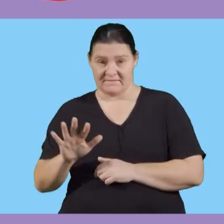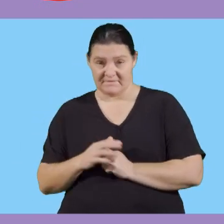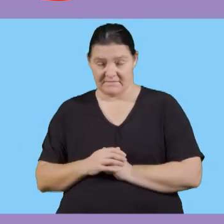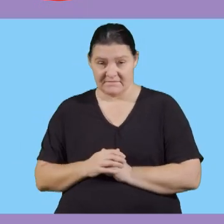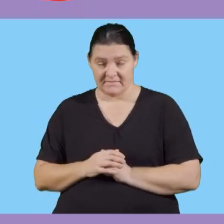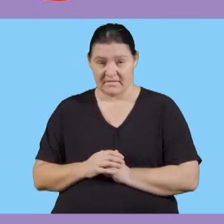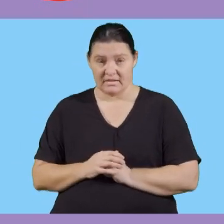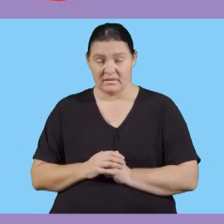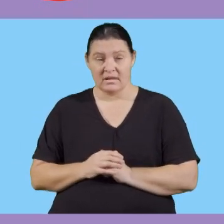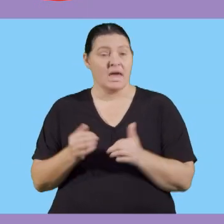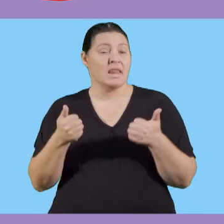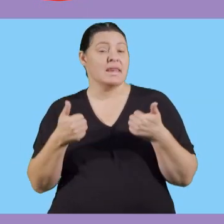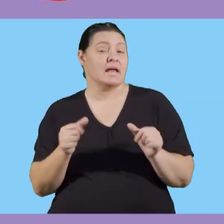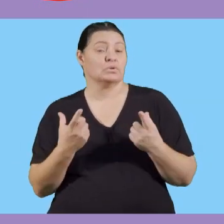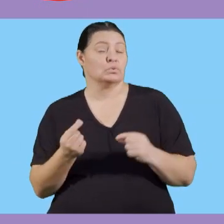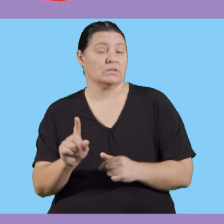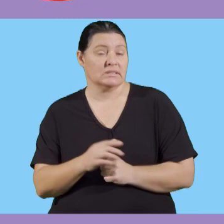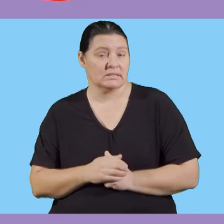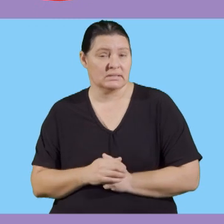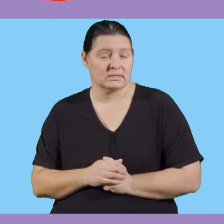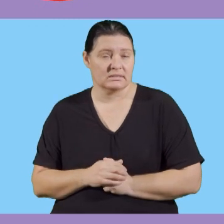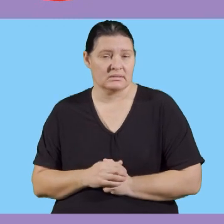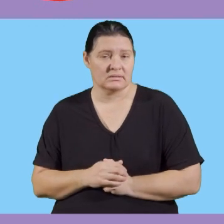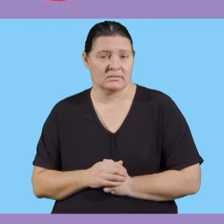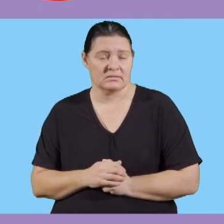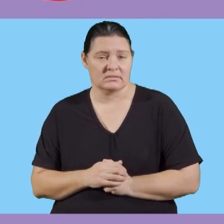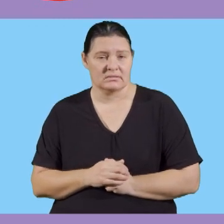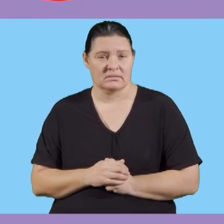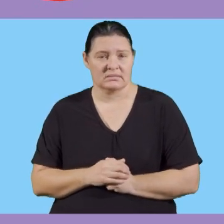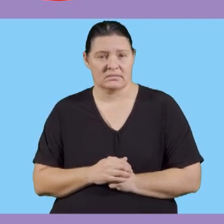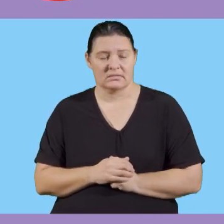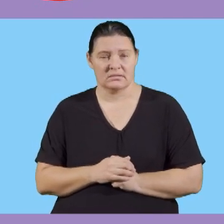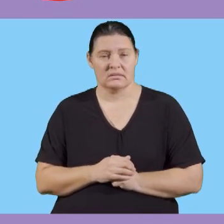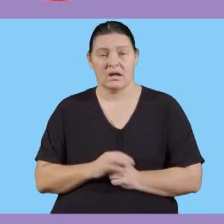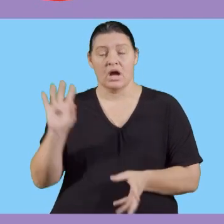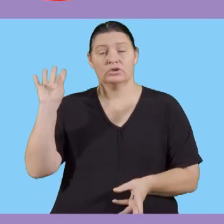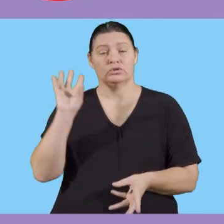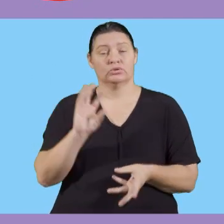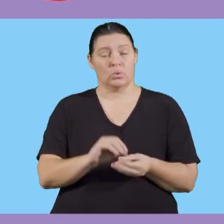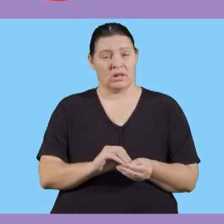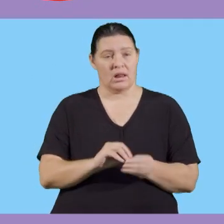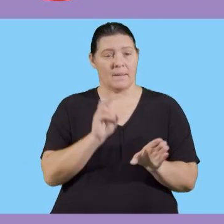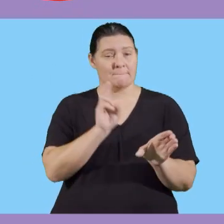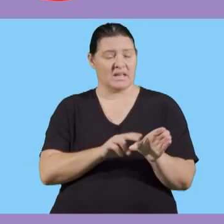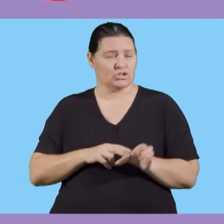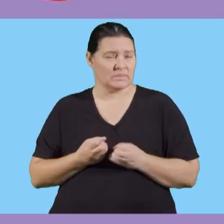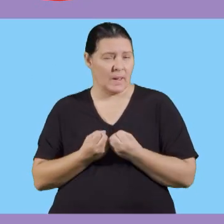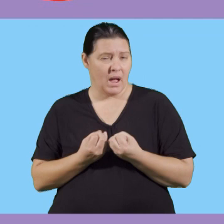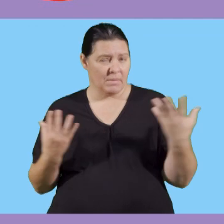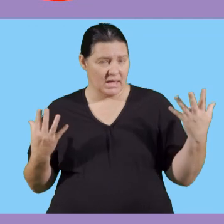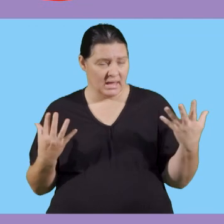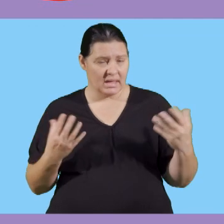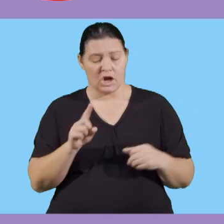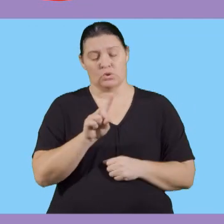3:5. Then the next thing that we are going to do is that we are going to take the total amount of